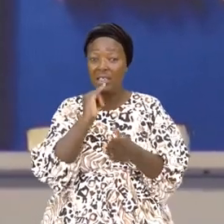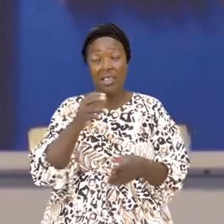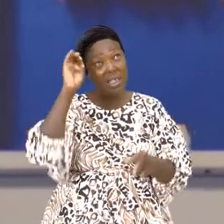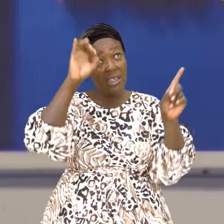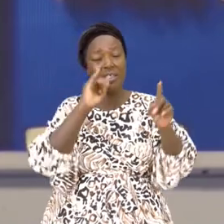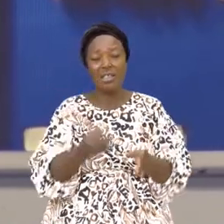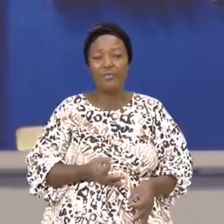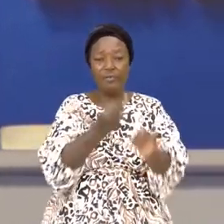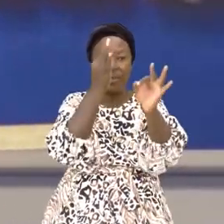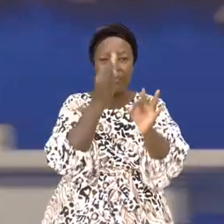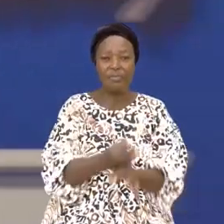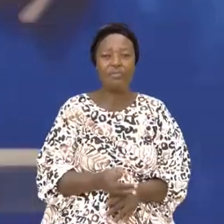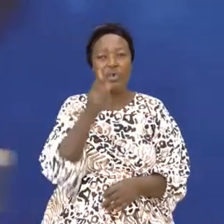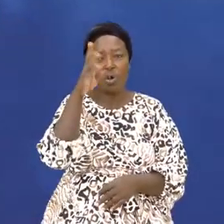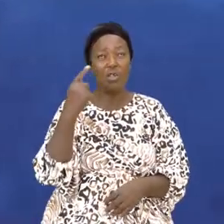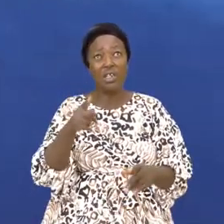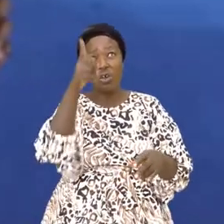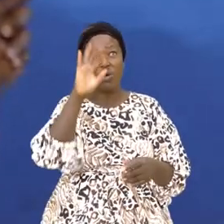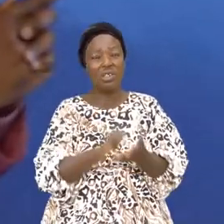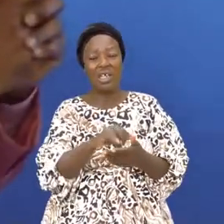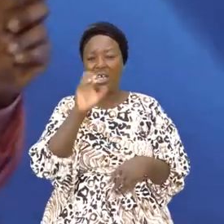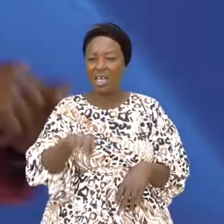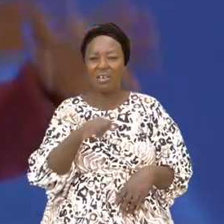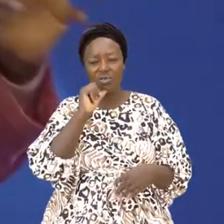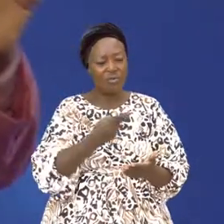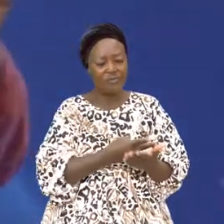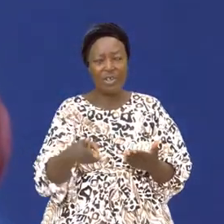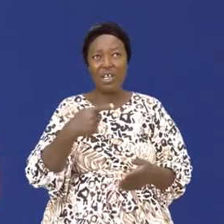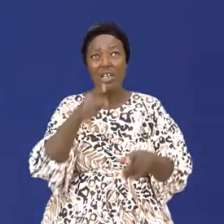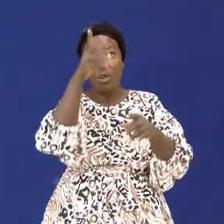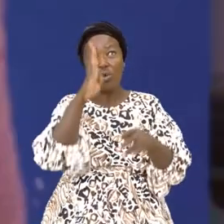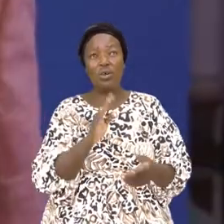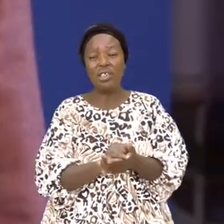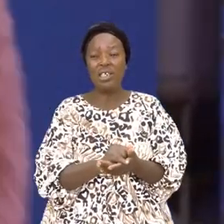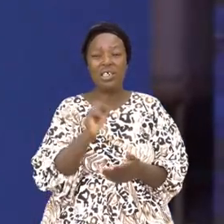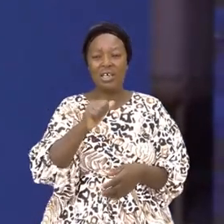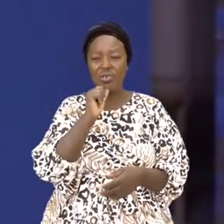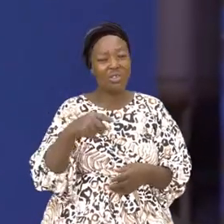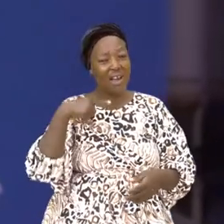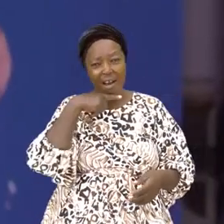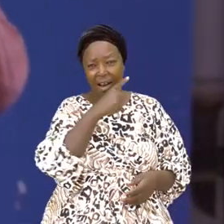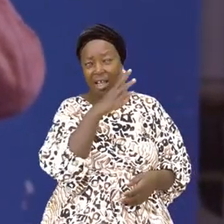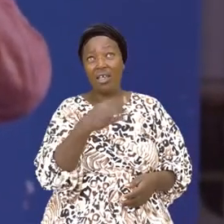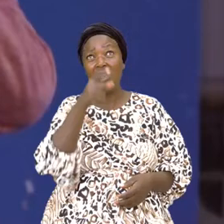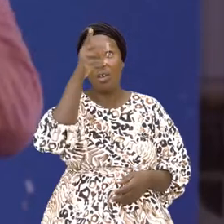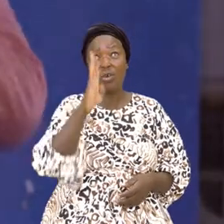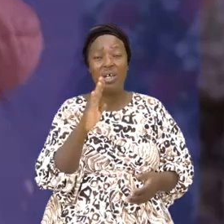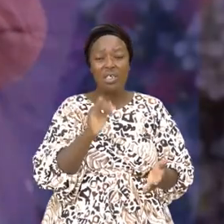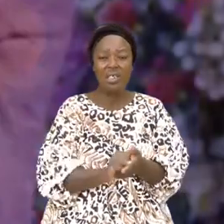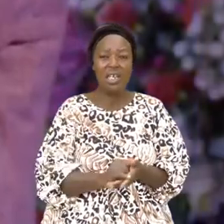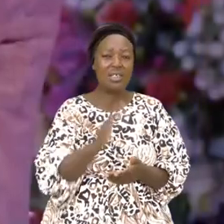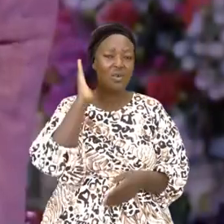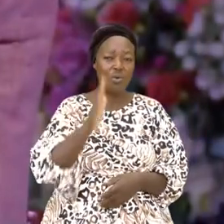God, the God that cannot fail, the God that cannot lie, the God that